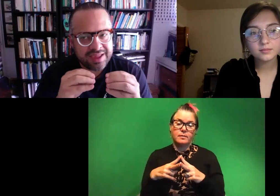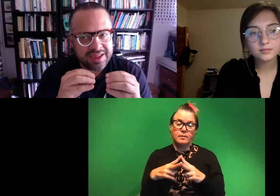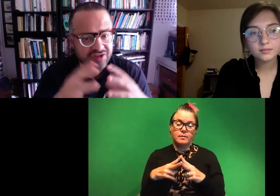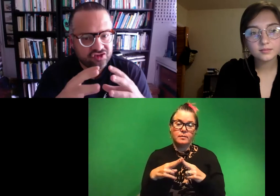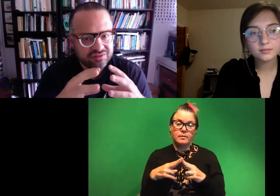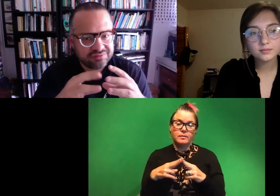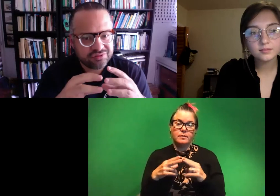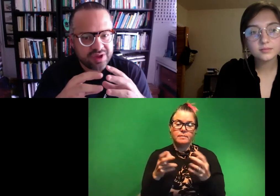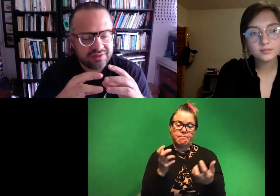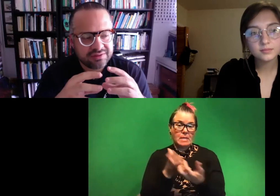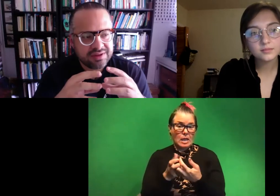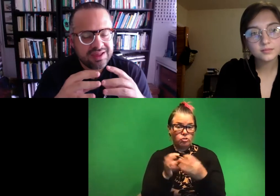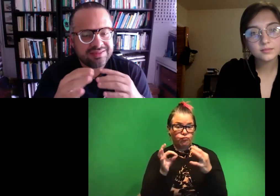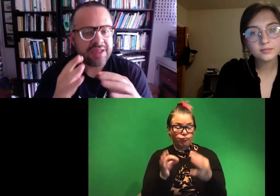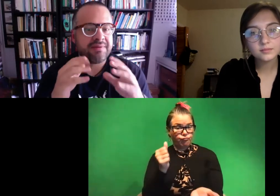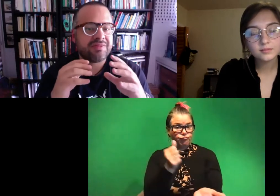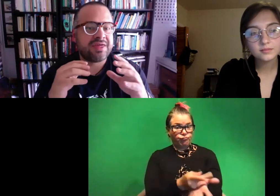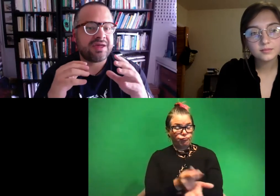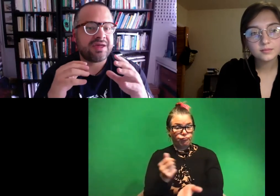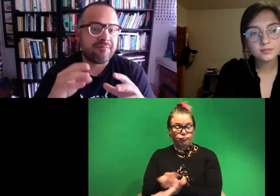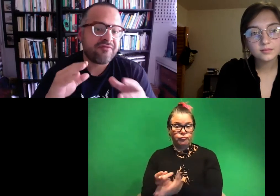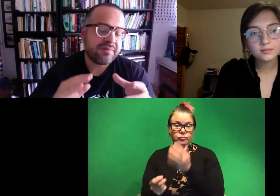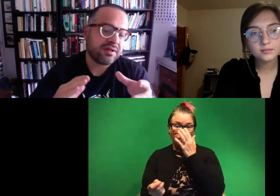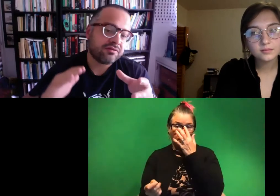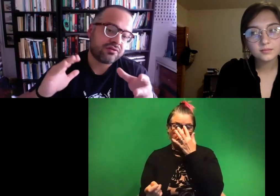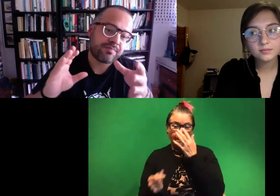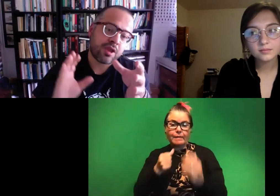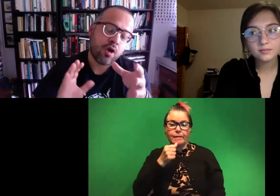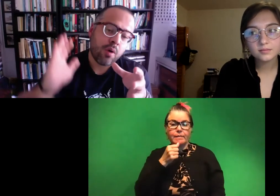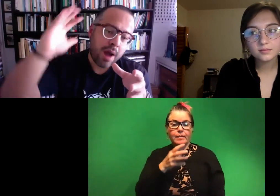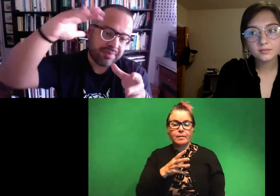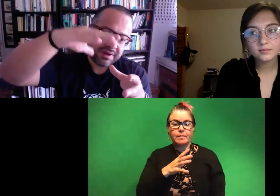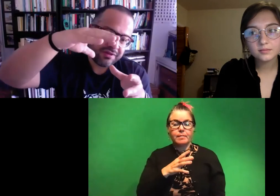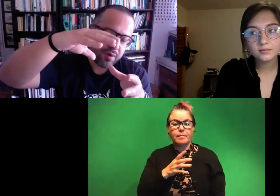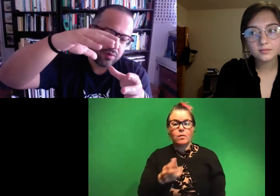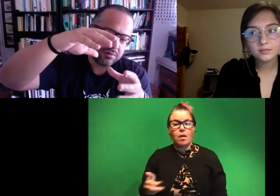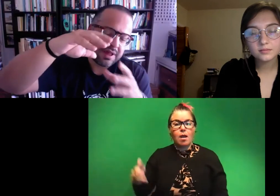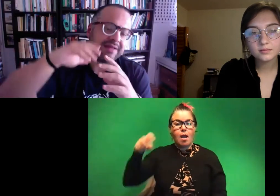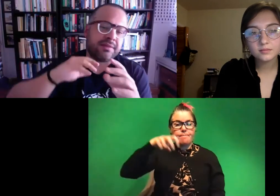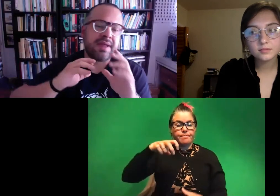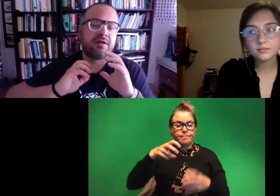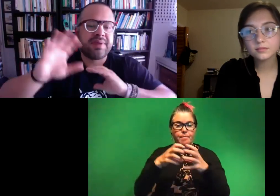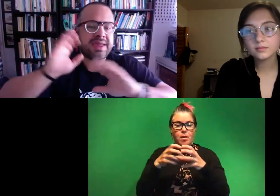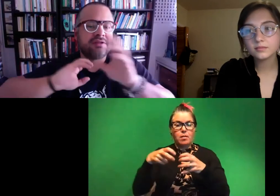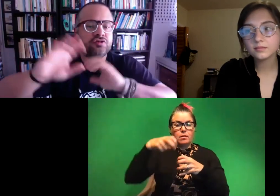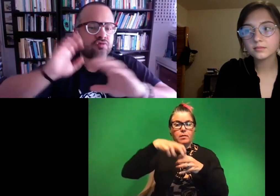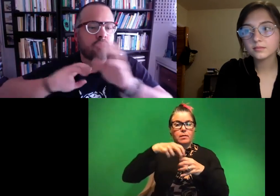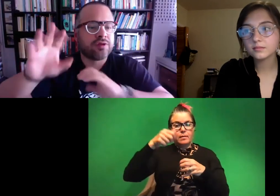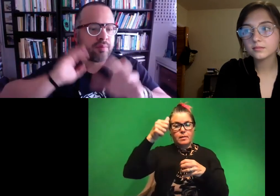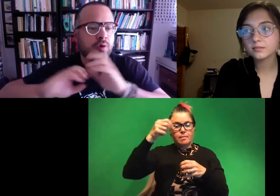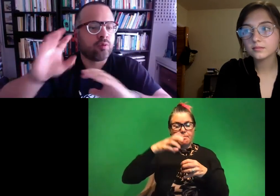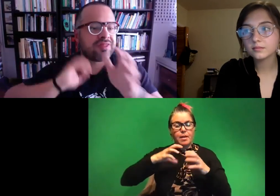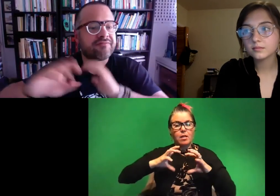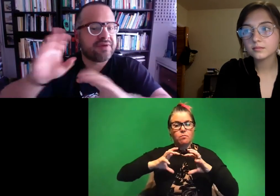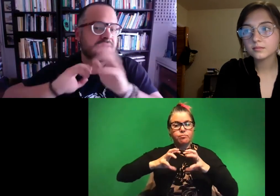and they match together, the females go up in the ball and the male begin to roll